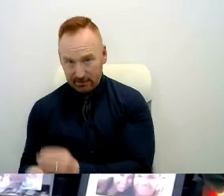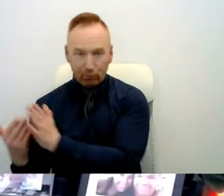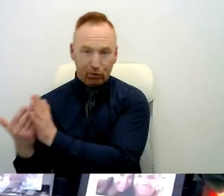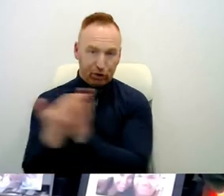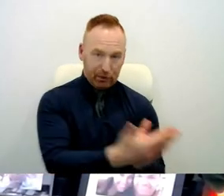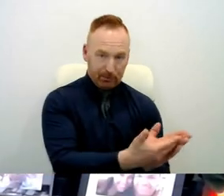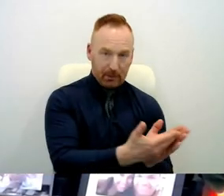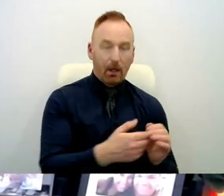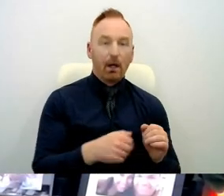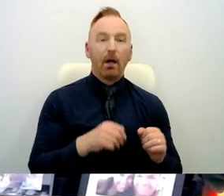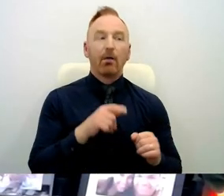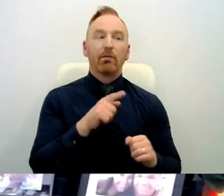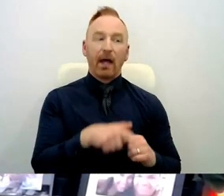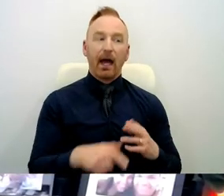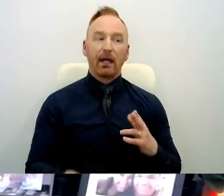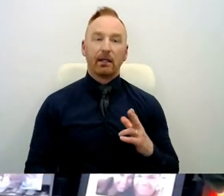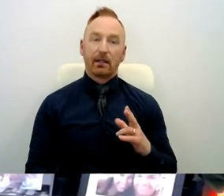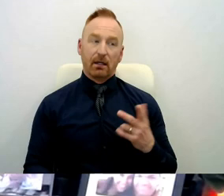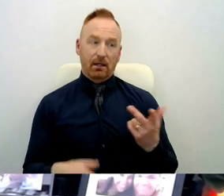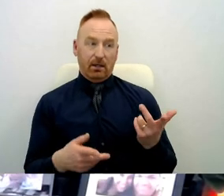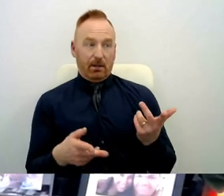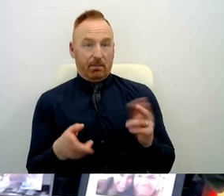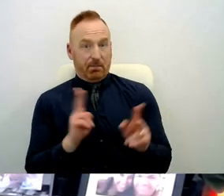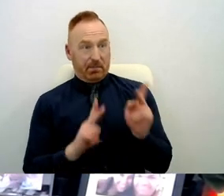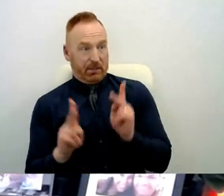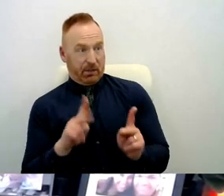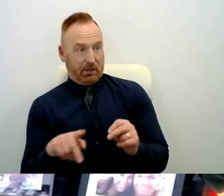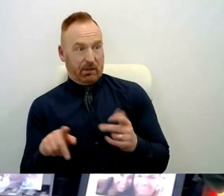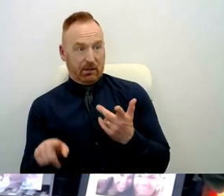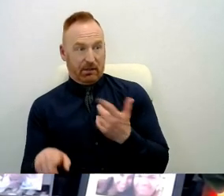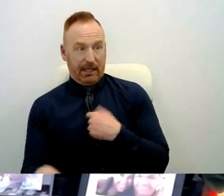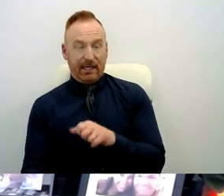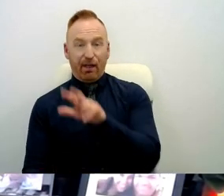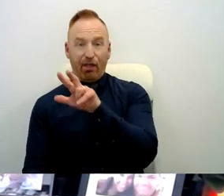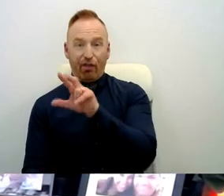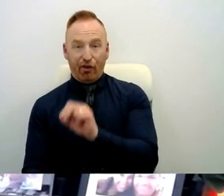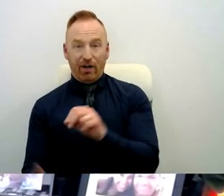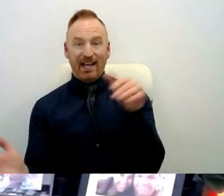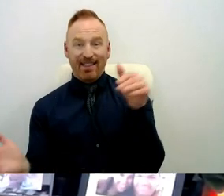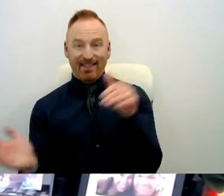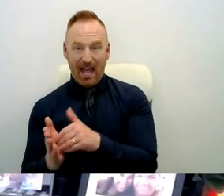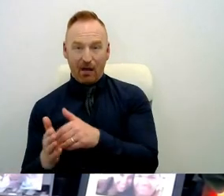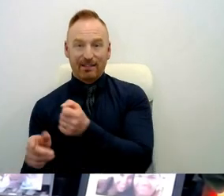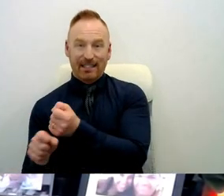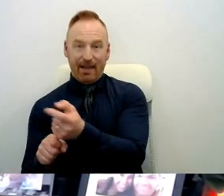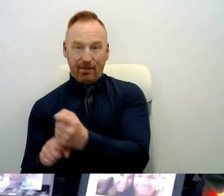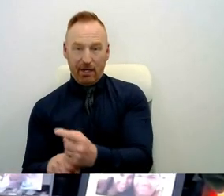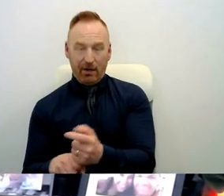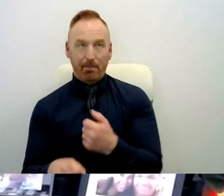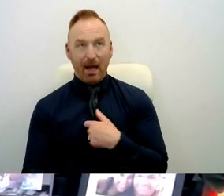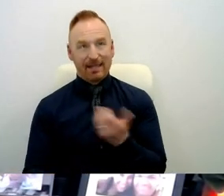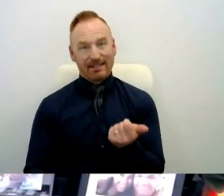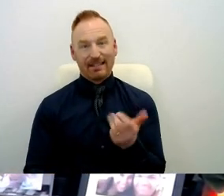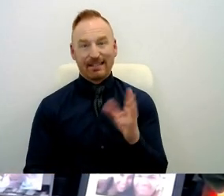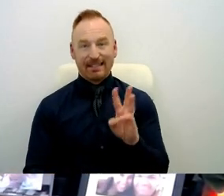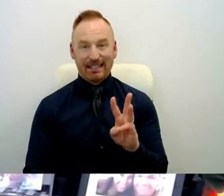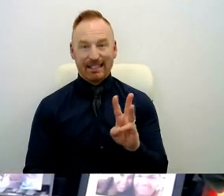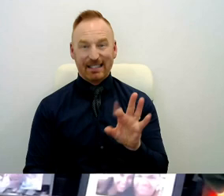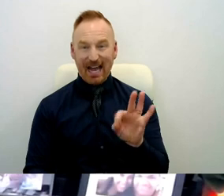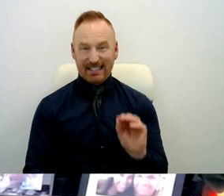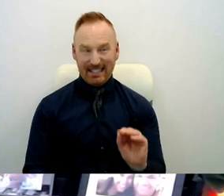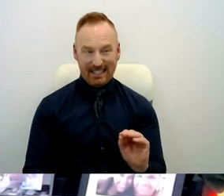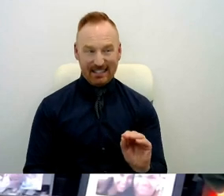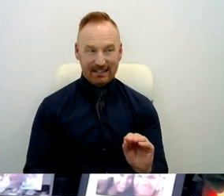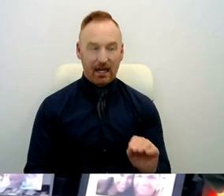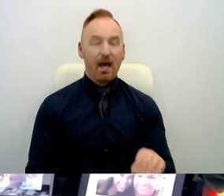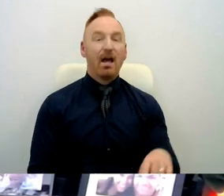Atlantic. The volume of enslaved persons carried off from Africa reached 30,000 per year by the 1690s, and 100 years